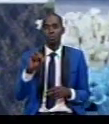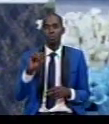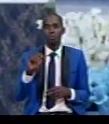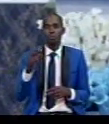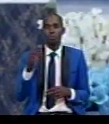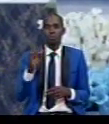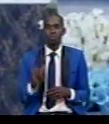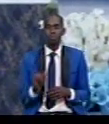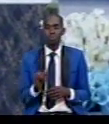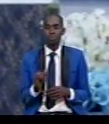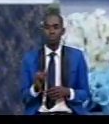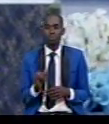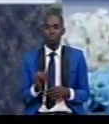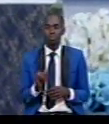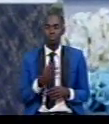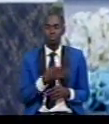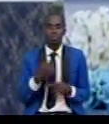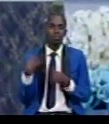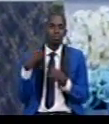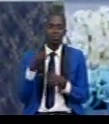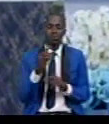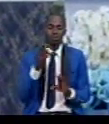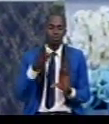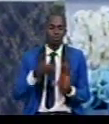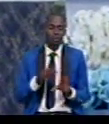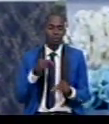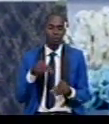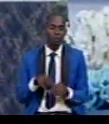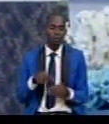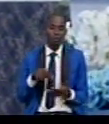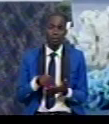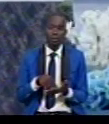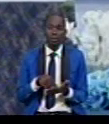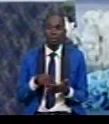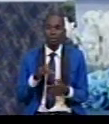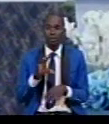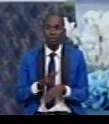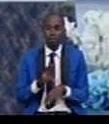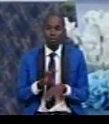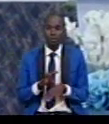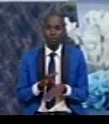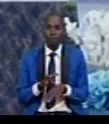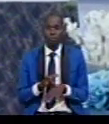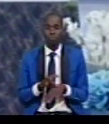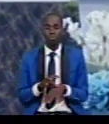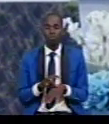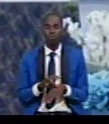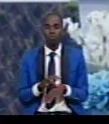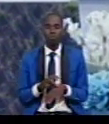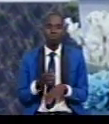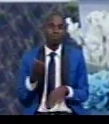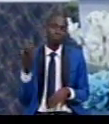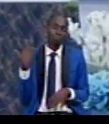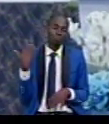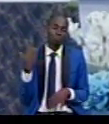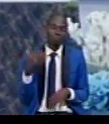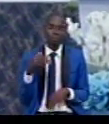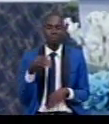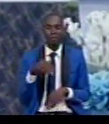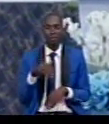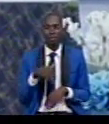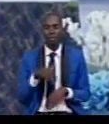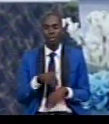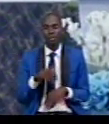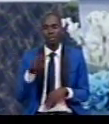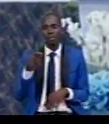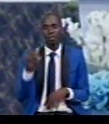And since I joined Deeper Life Bible Church back there in Castina, during my youth service,